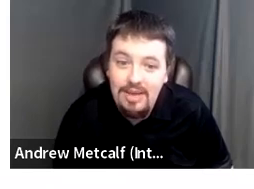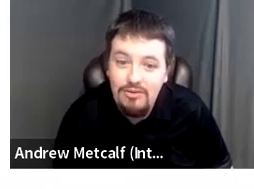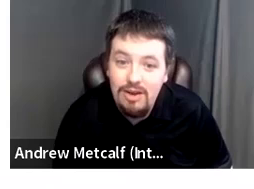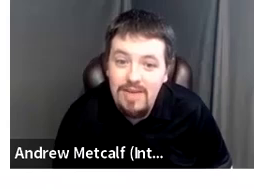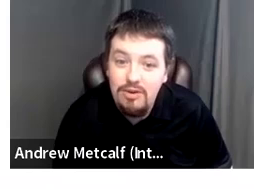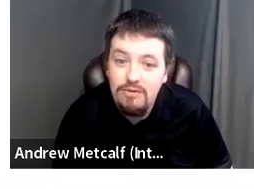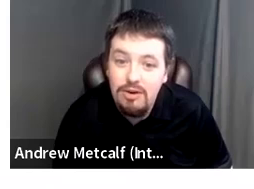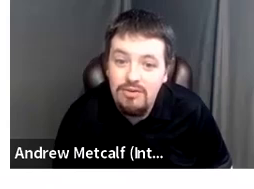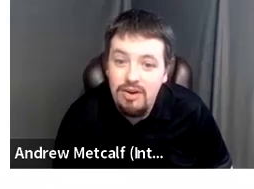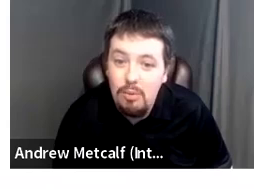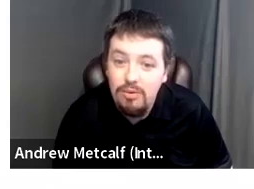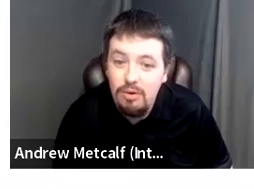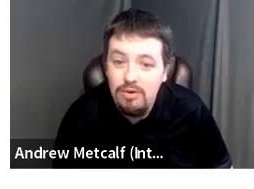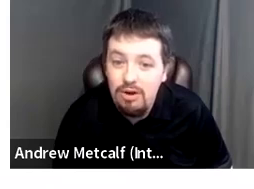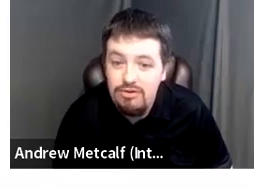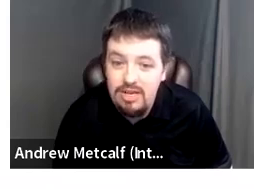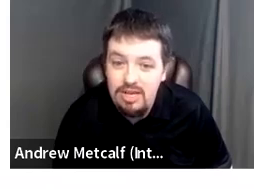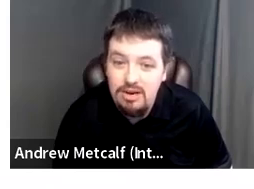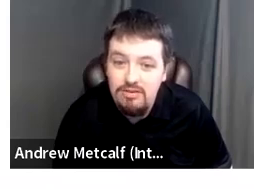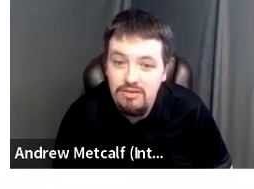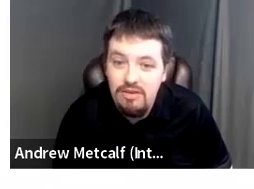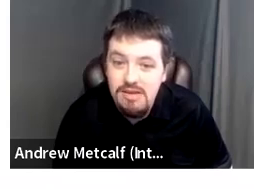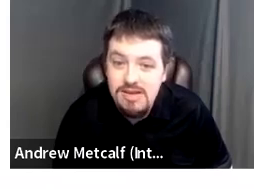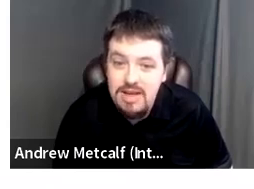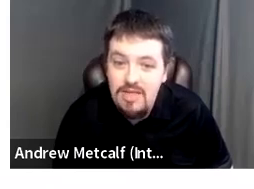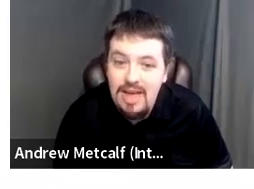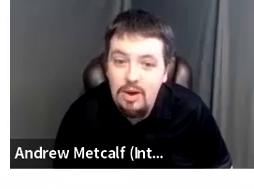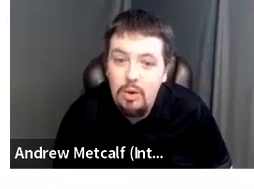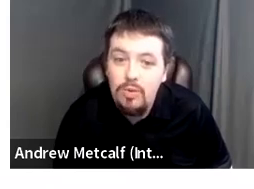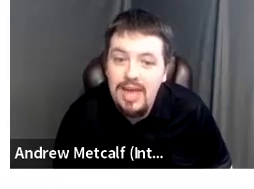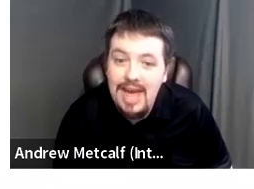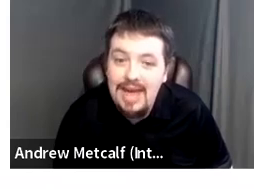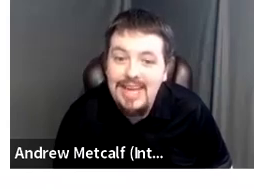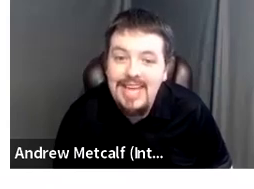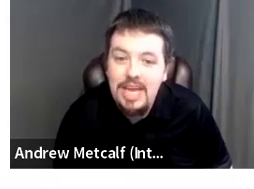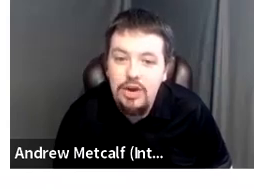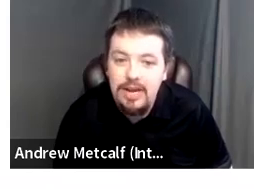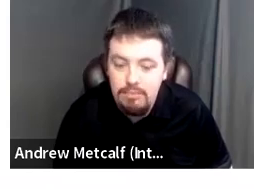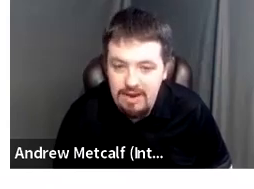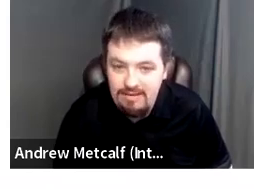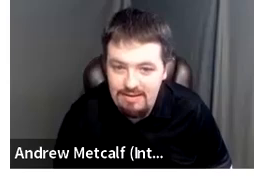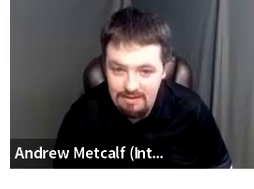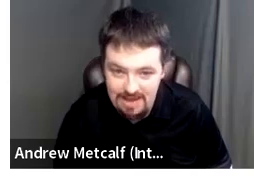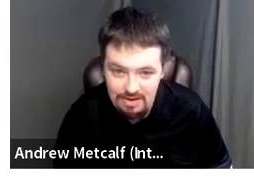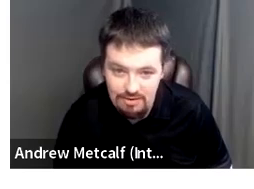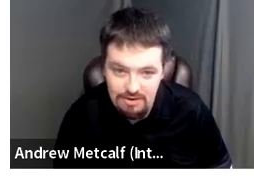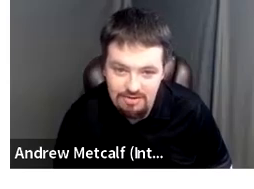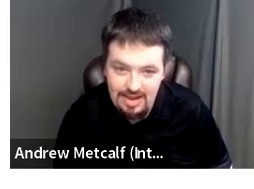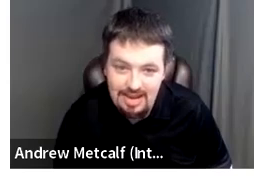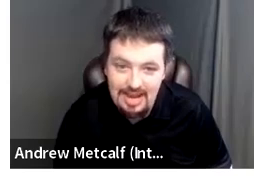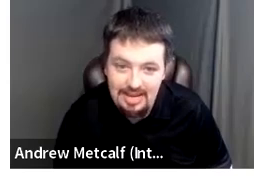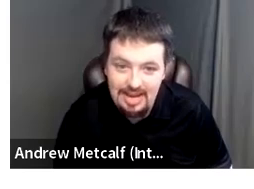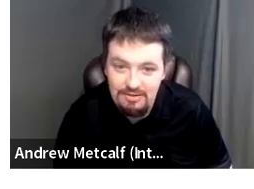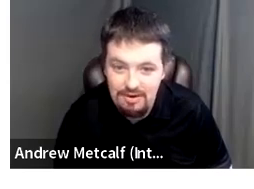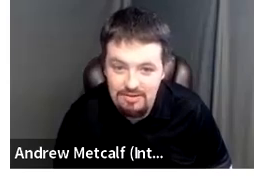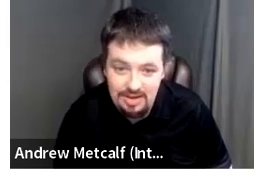for the history of that university, almost over 100 years, they had only had hearing presidents of that university